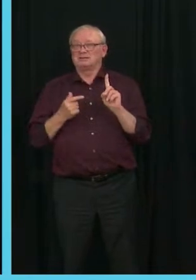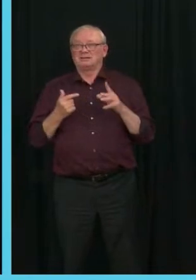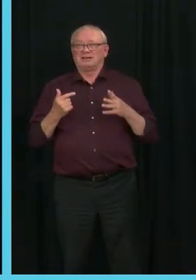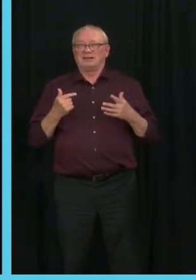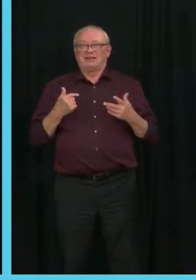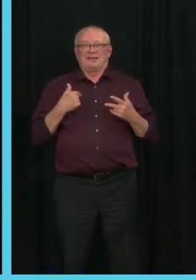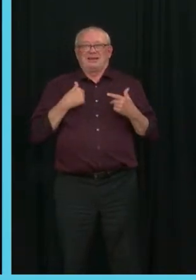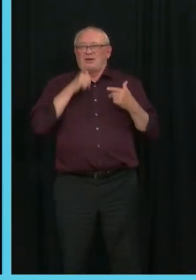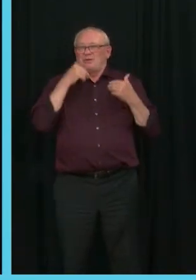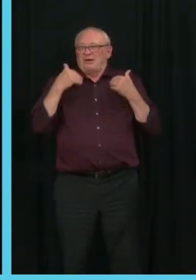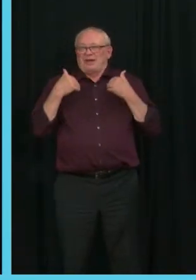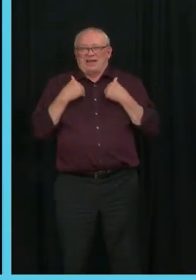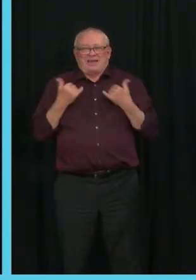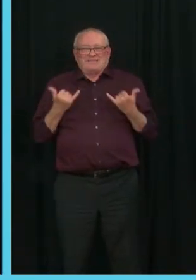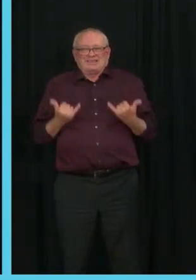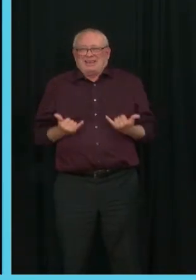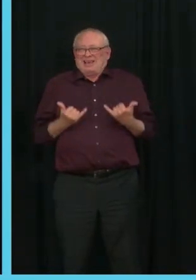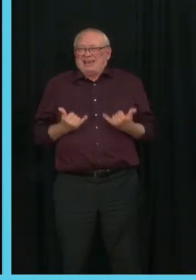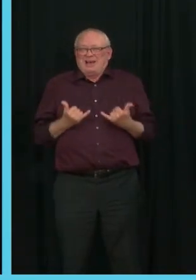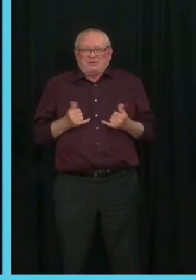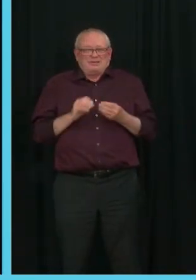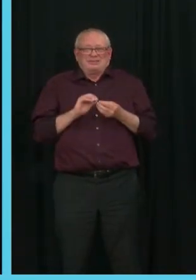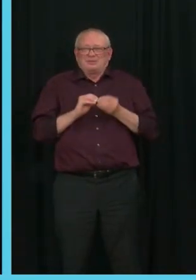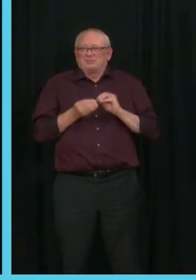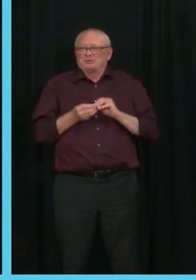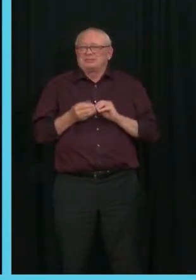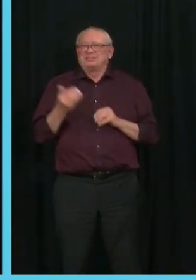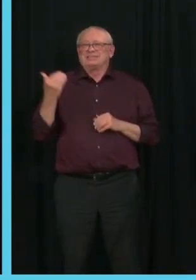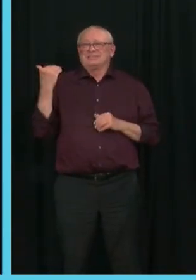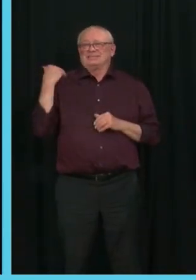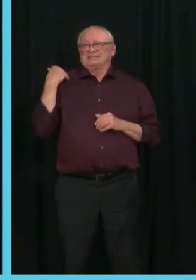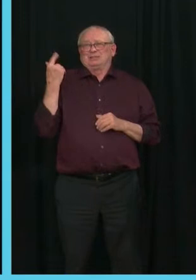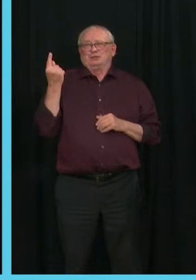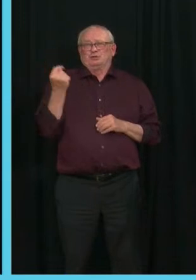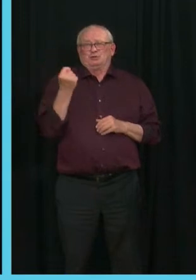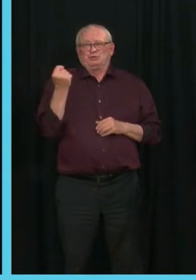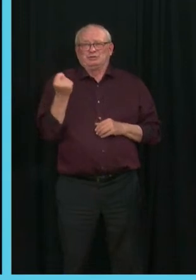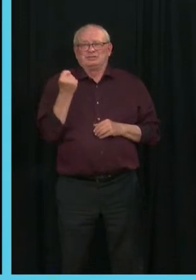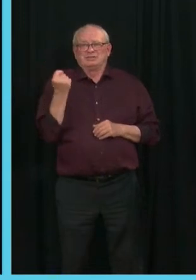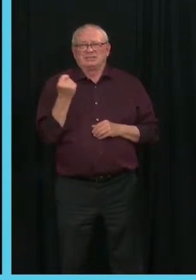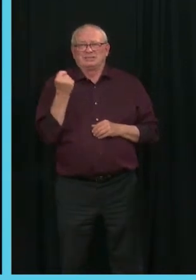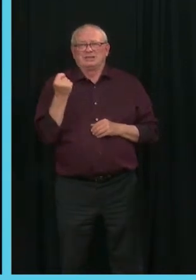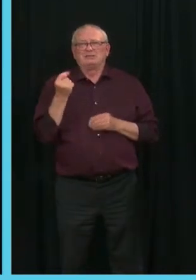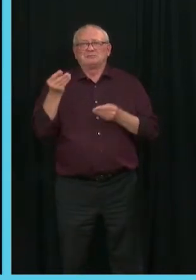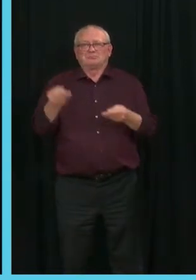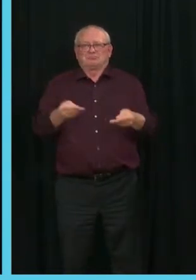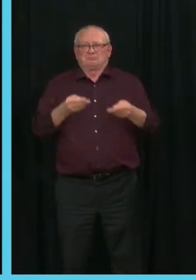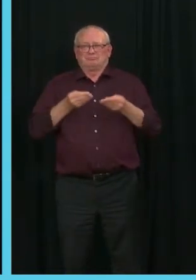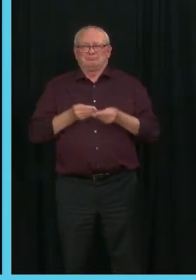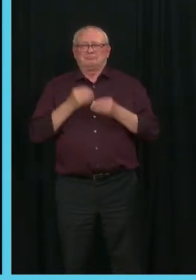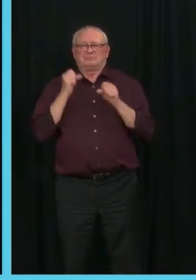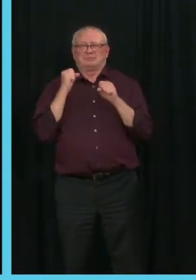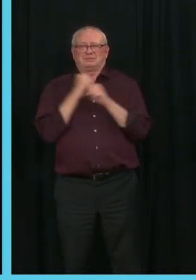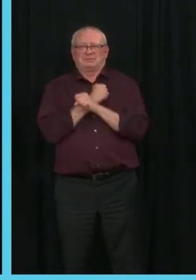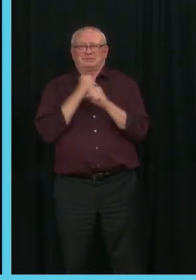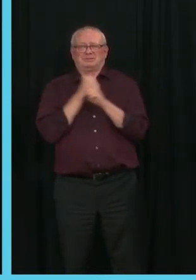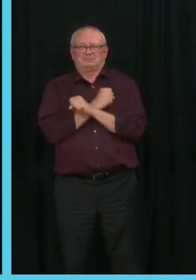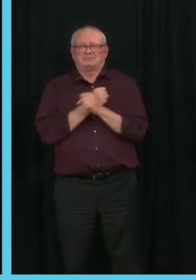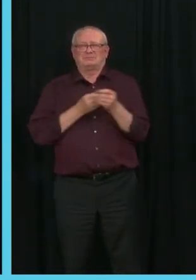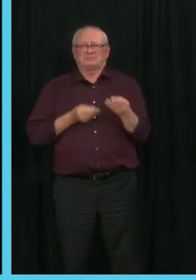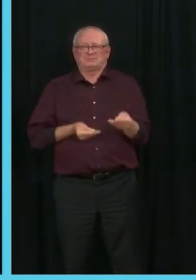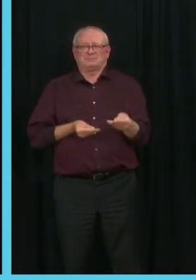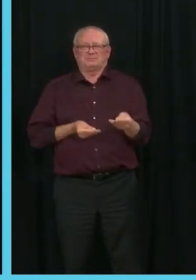I do know that as of Tuesday, when the statistics were provided to me at that point in time, we did